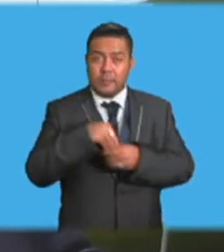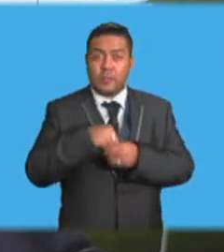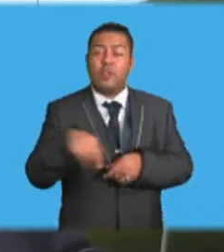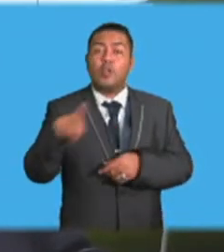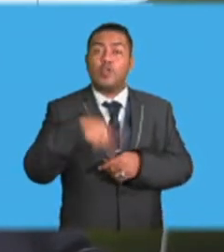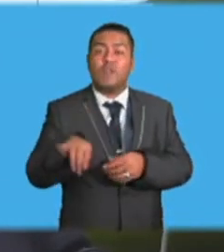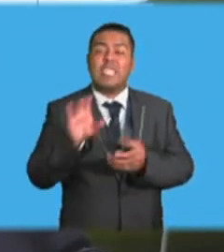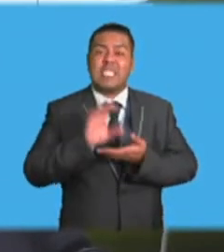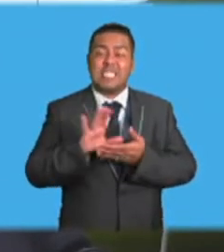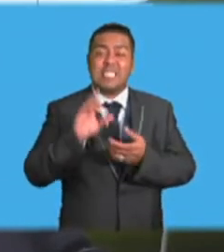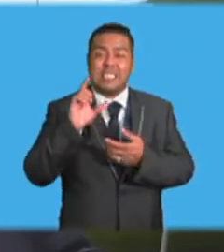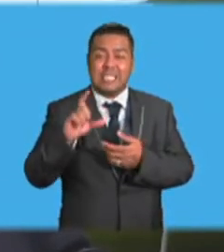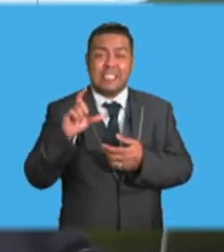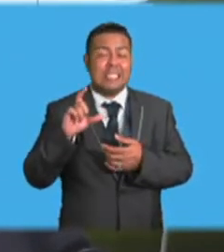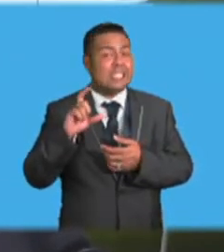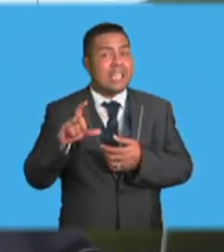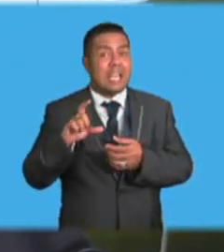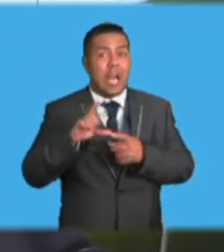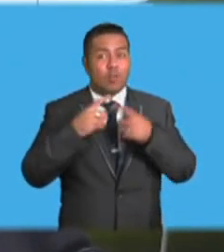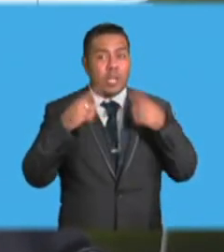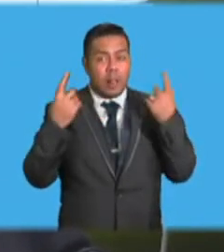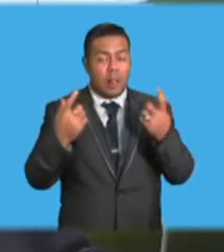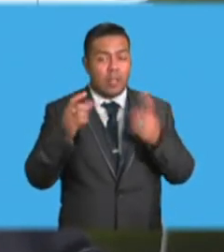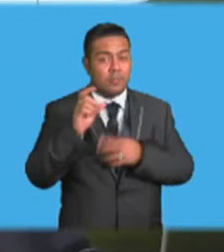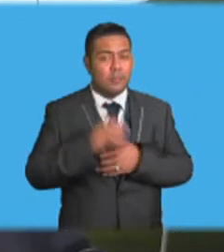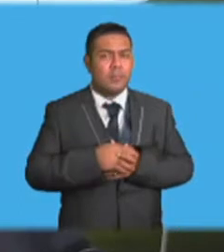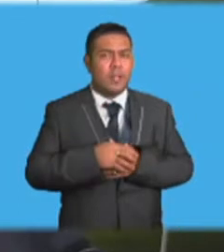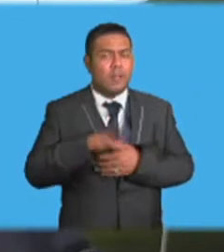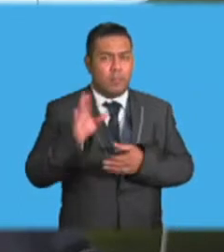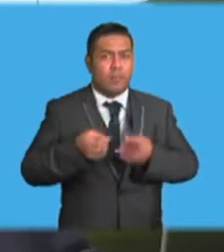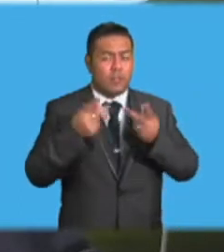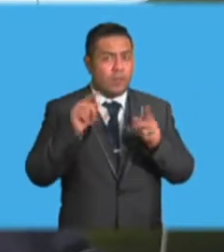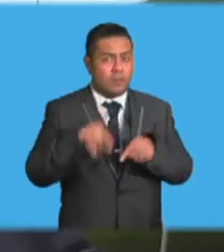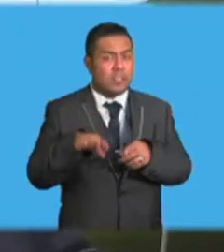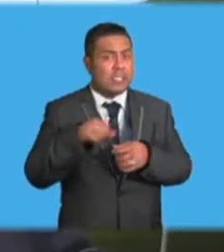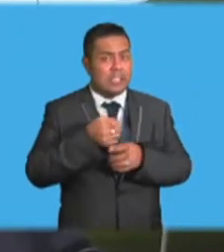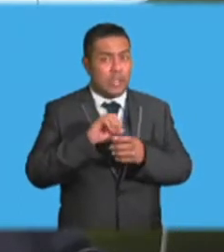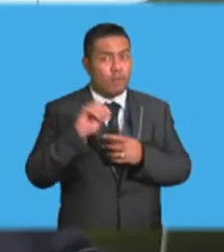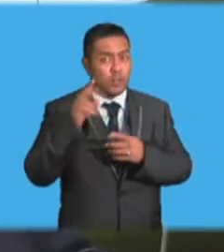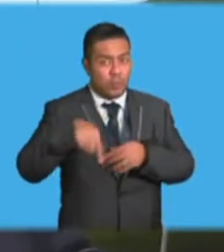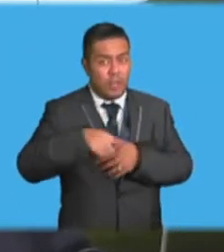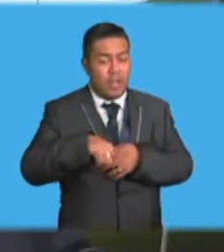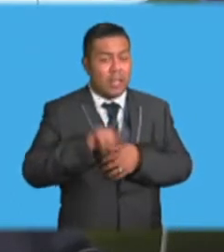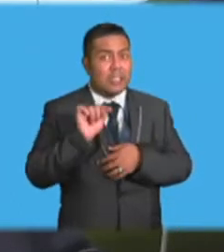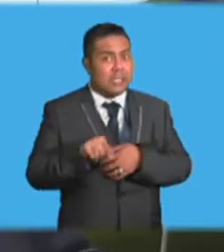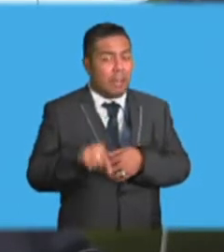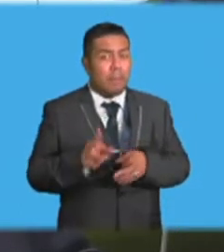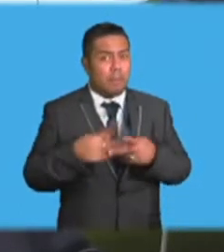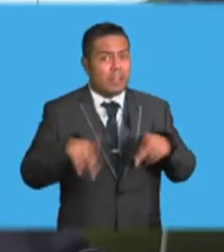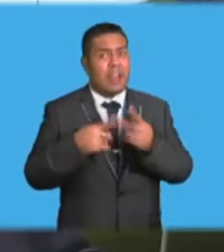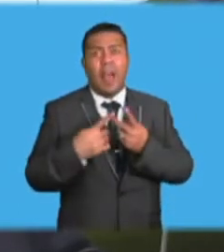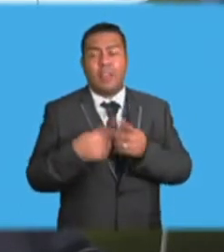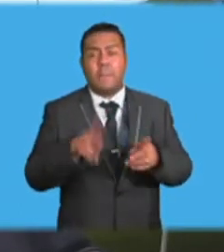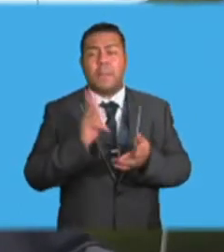City Council in the provision of ghat in the city of Suva, and also consider the establishment of such ghats in other parts of the